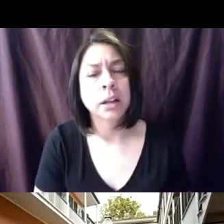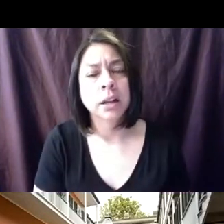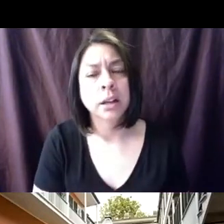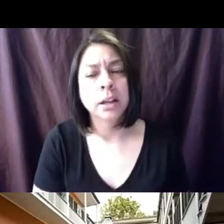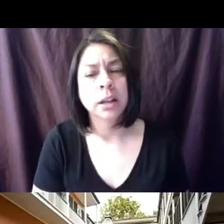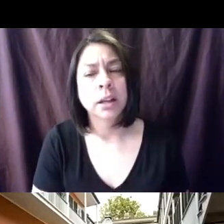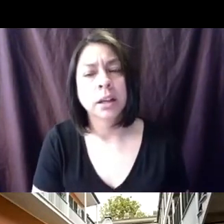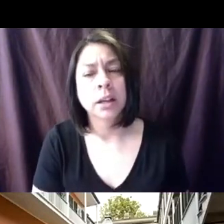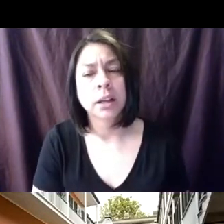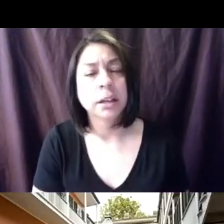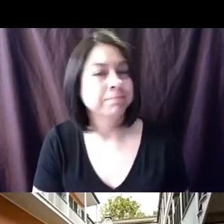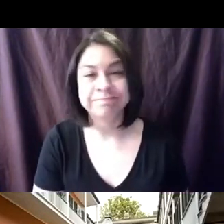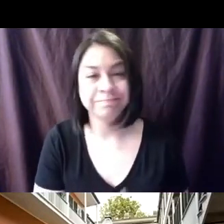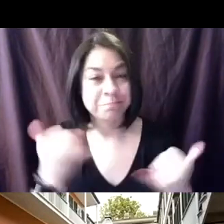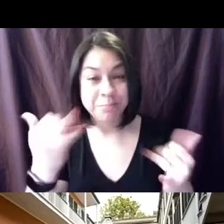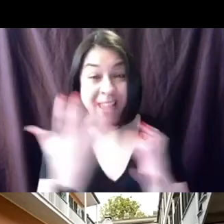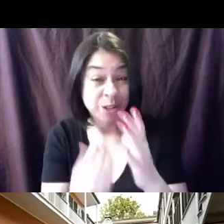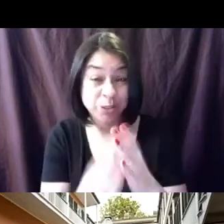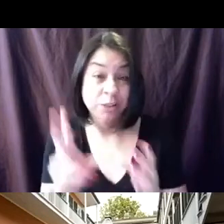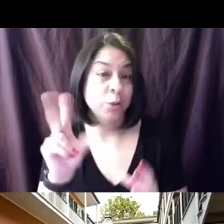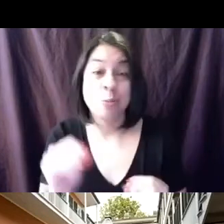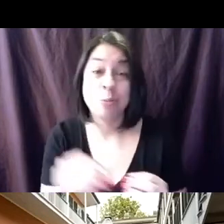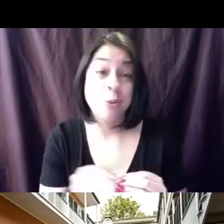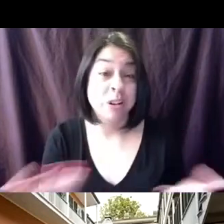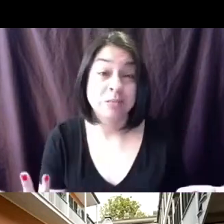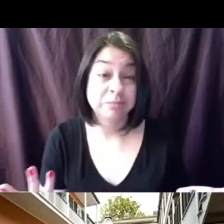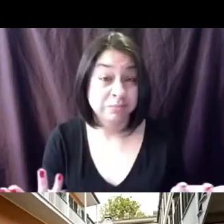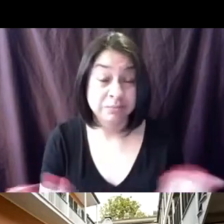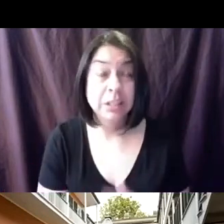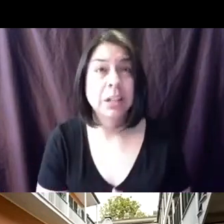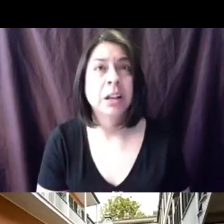It wasn't no more playing outside in the yard. It wasn't any more